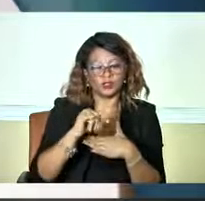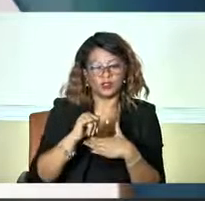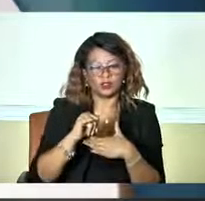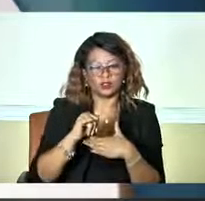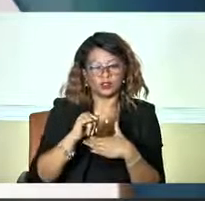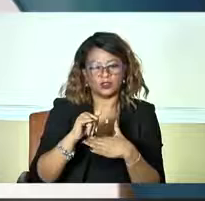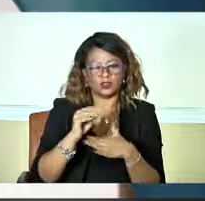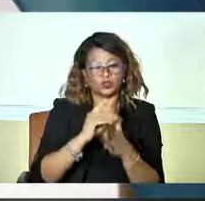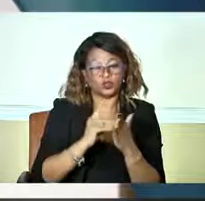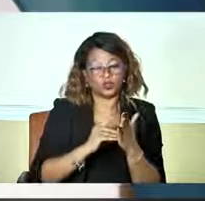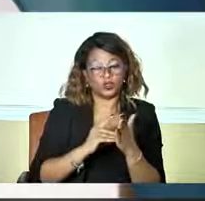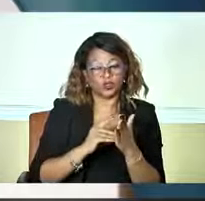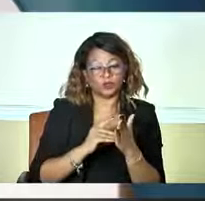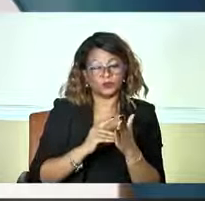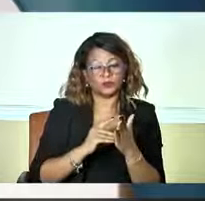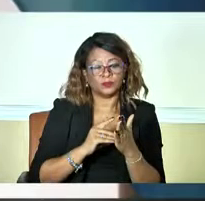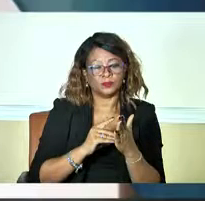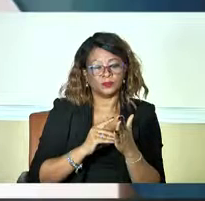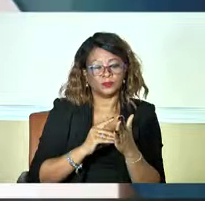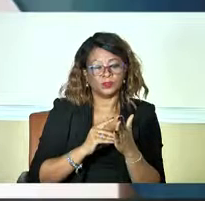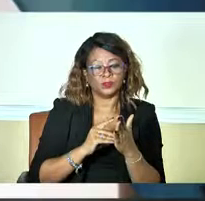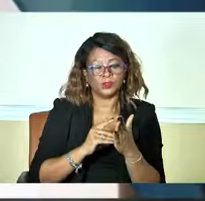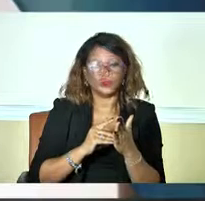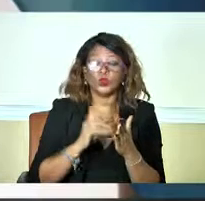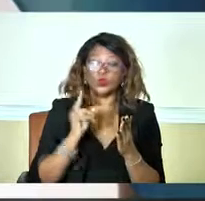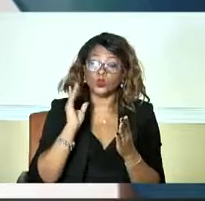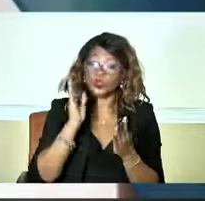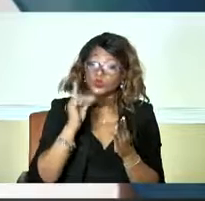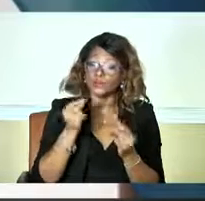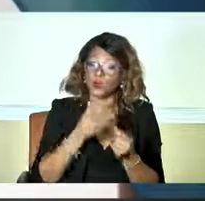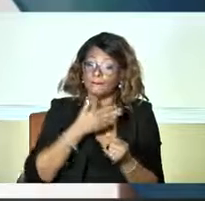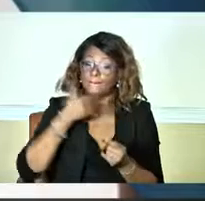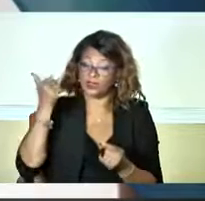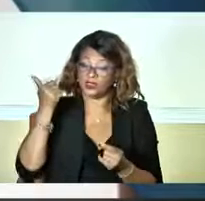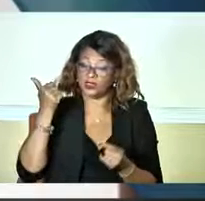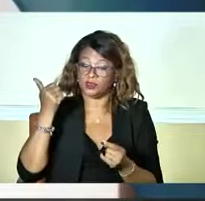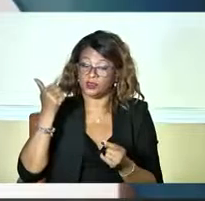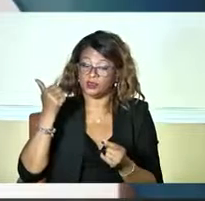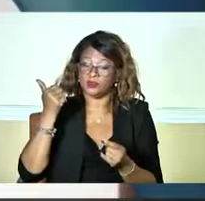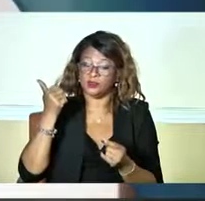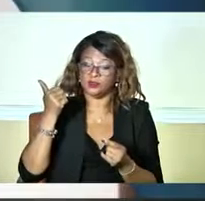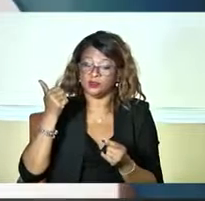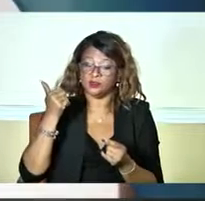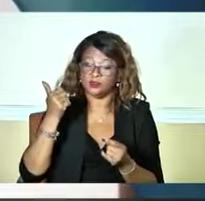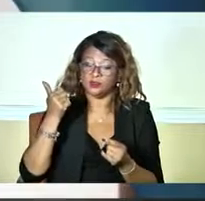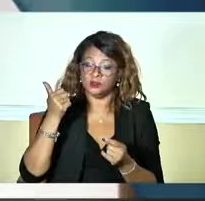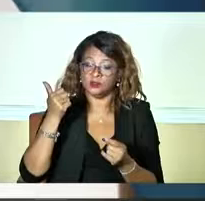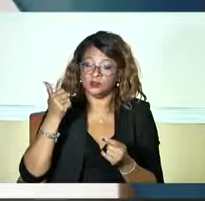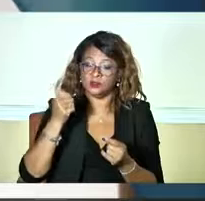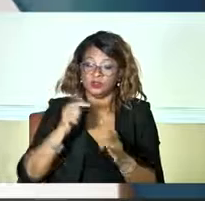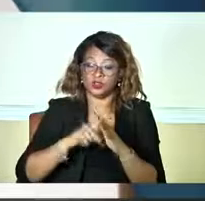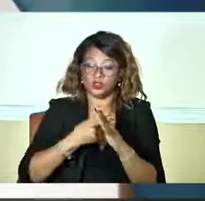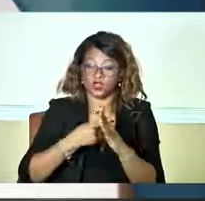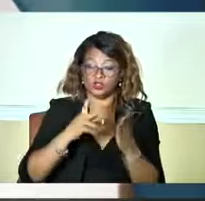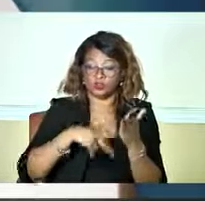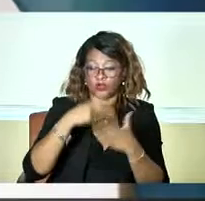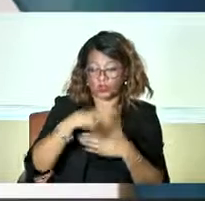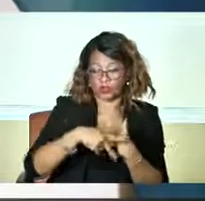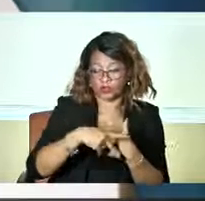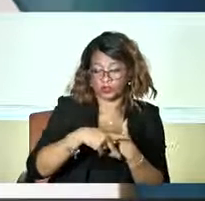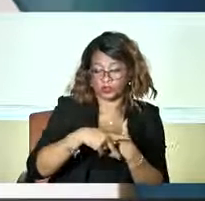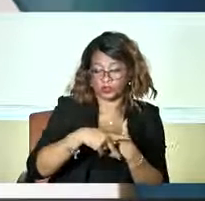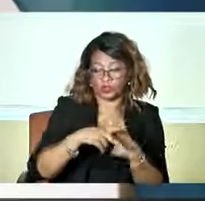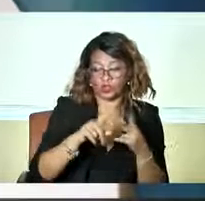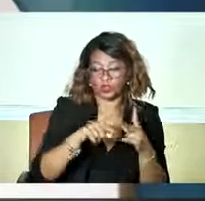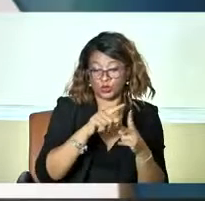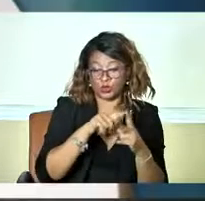on the drawing board, that we will do our best to expedite those projects. There are